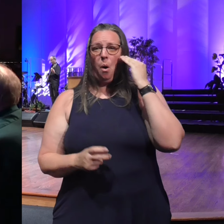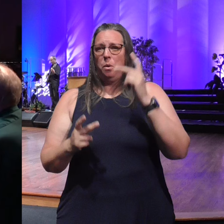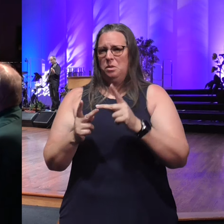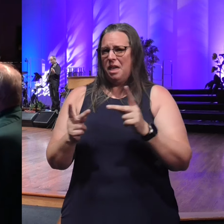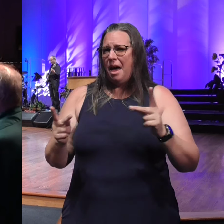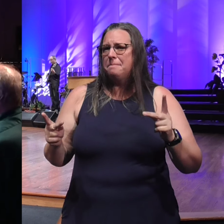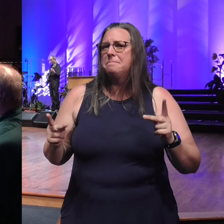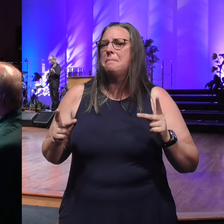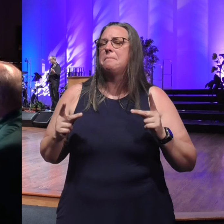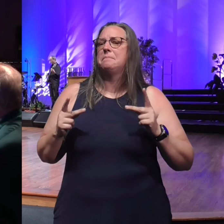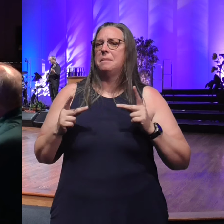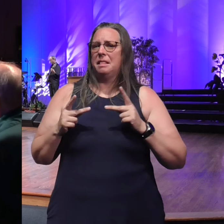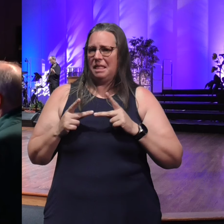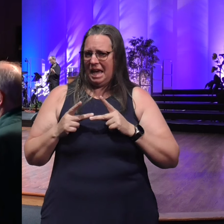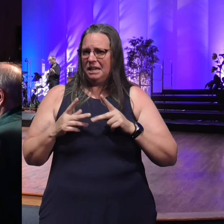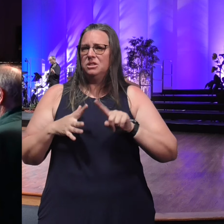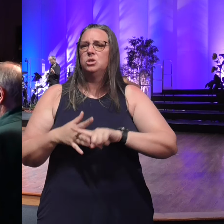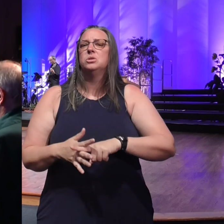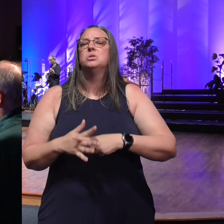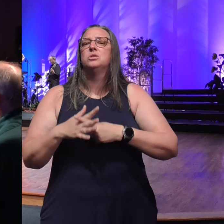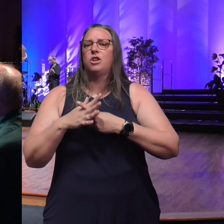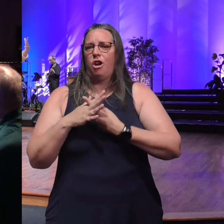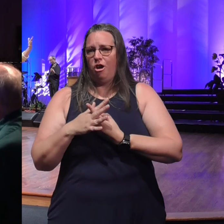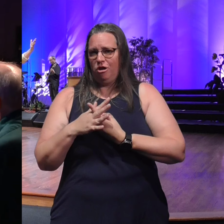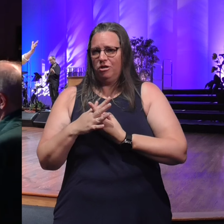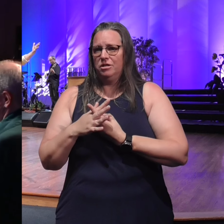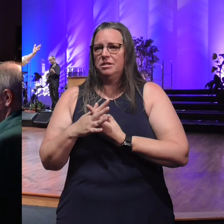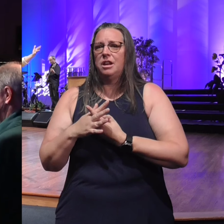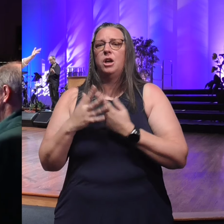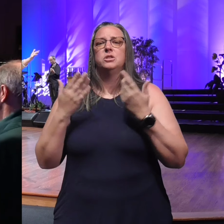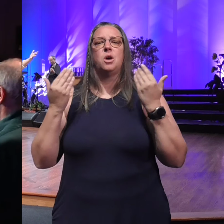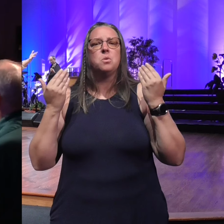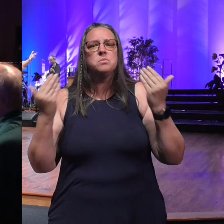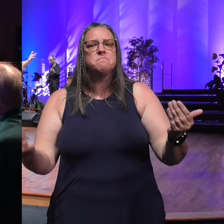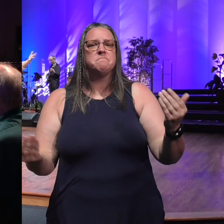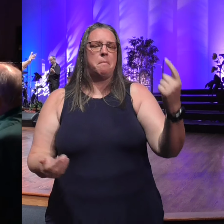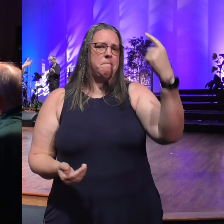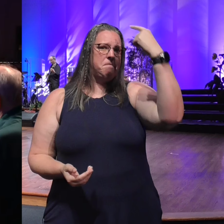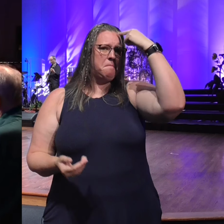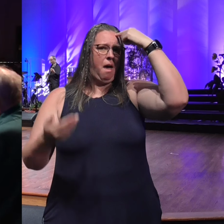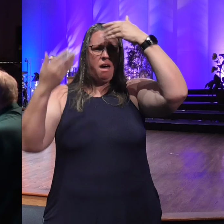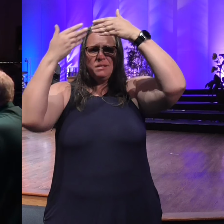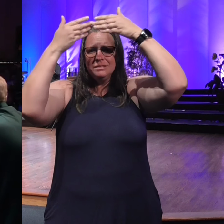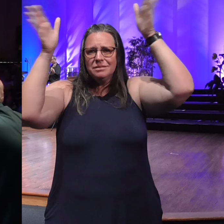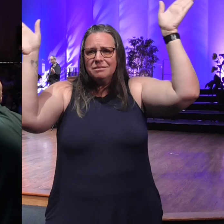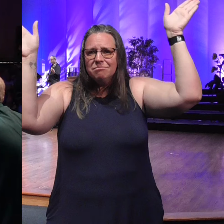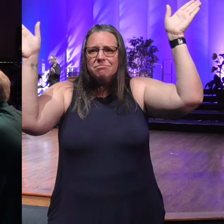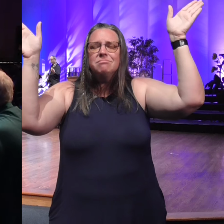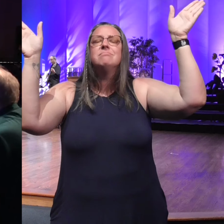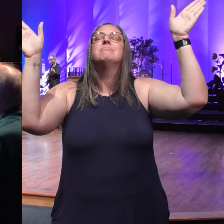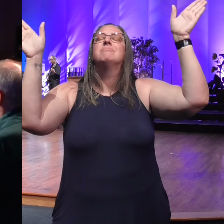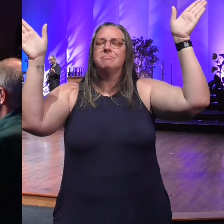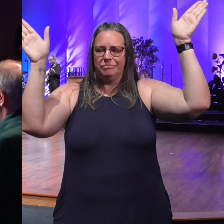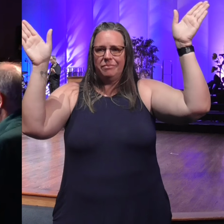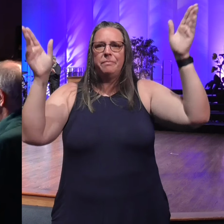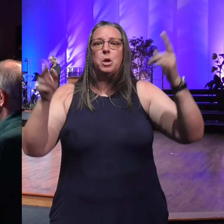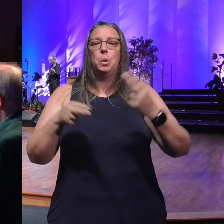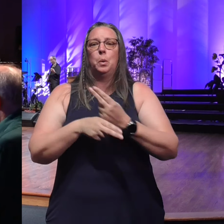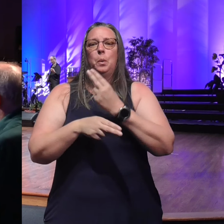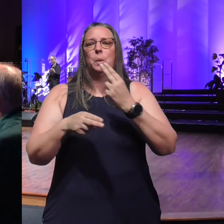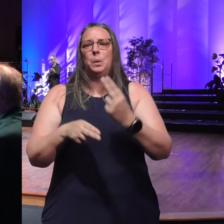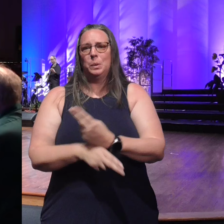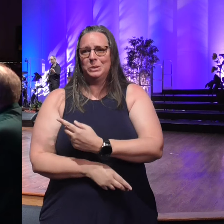you need to start, so throw open your mind and use your